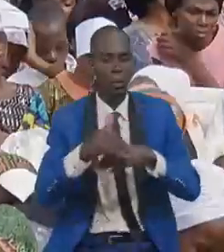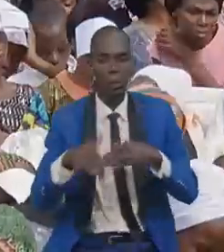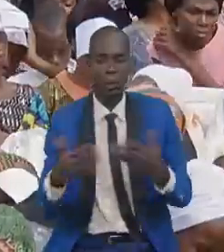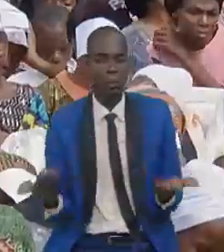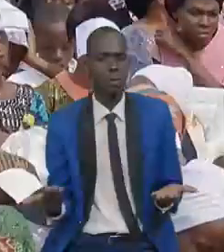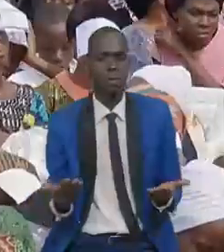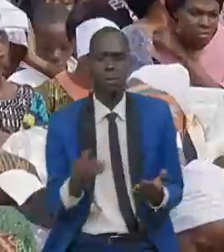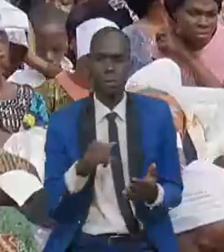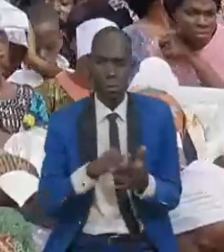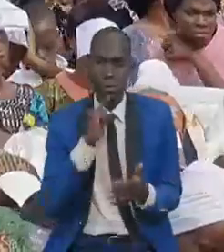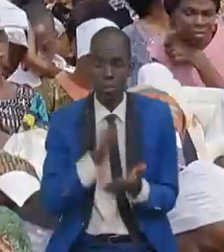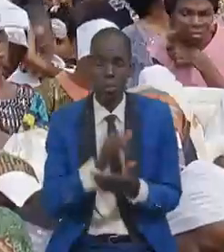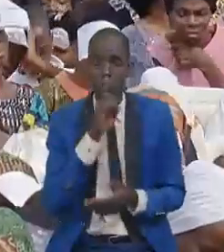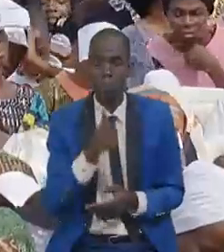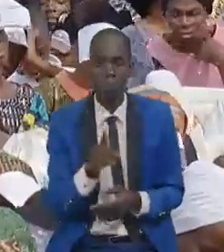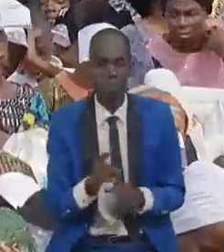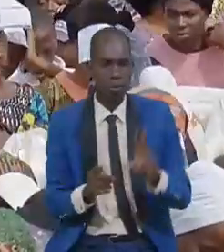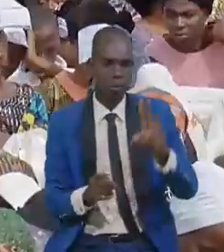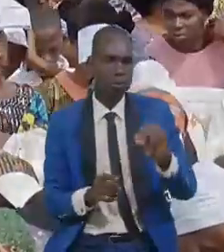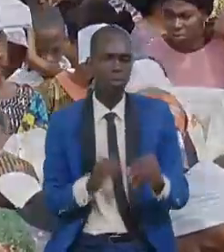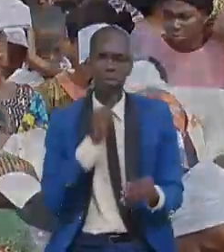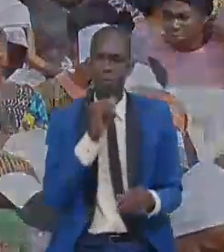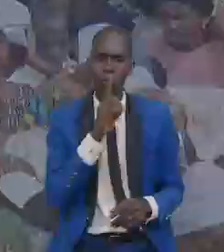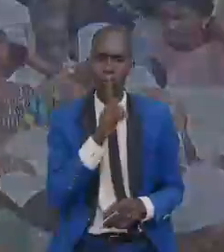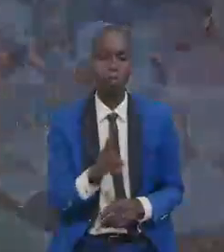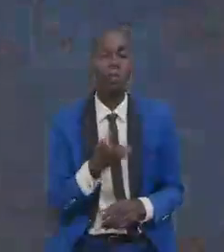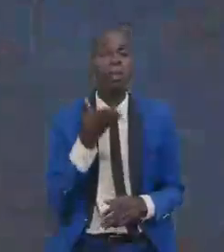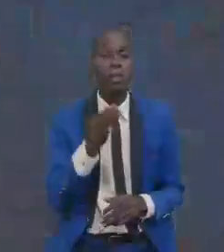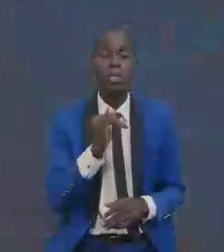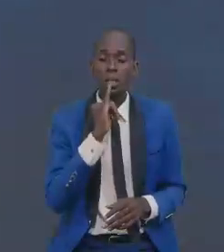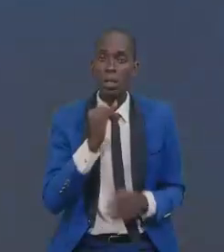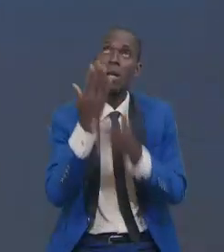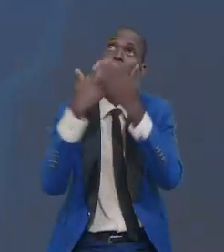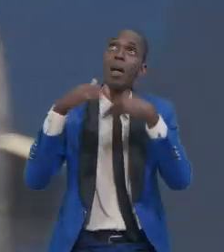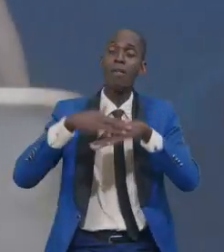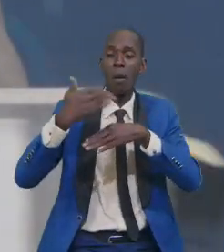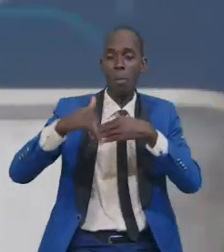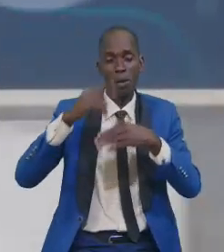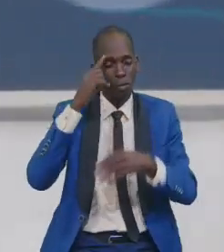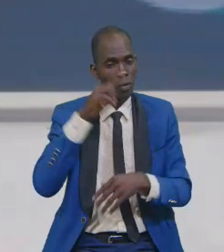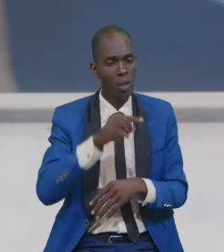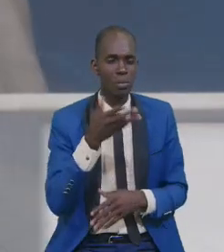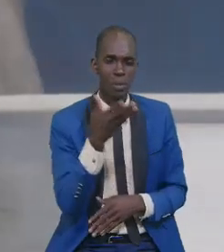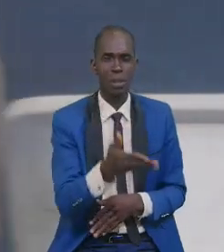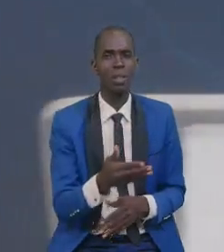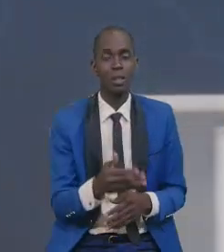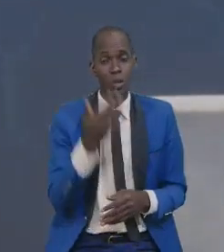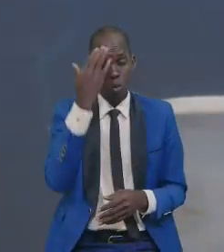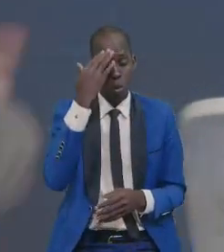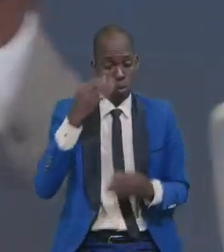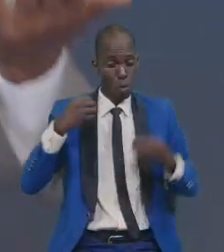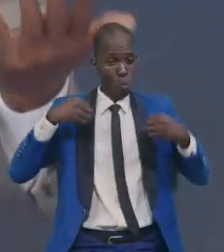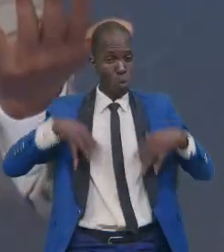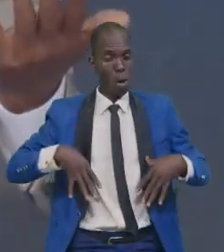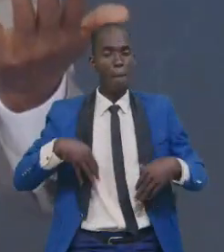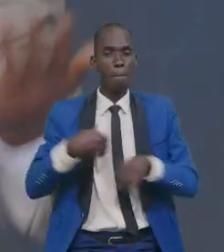true. Manna was available for them every day. Discouragement makes you to tell lies on God. What